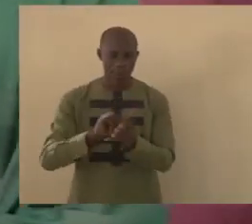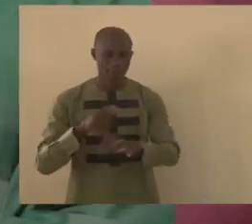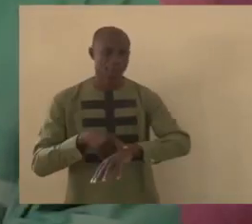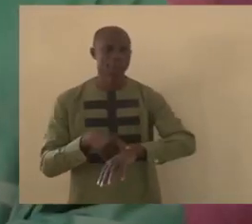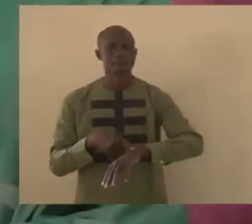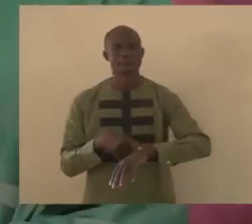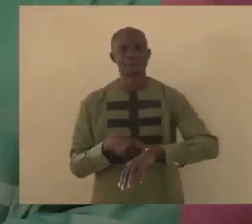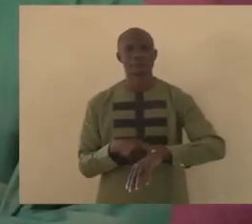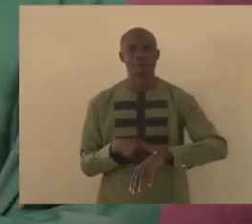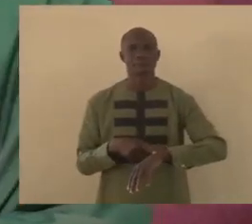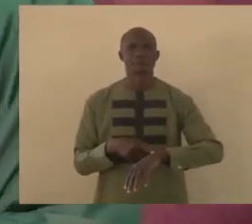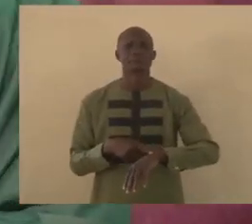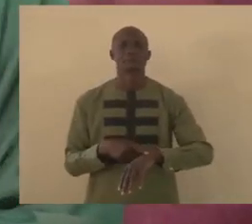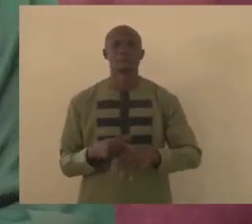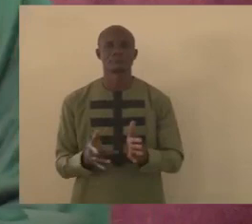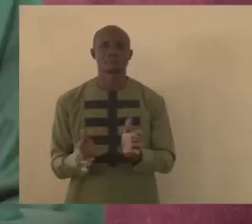At that time,